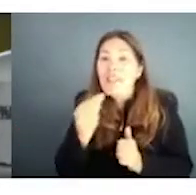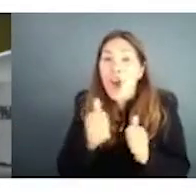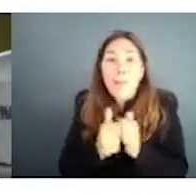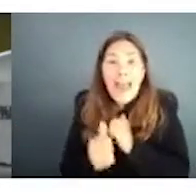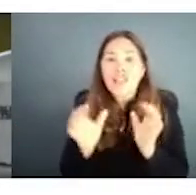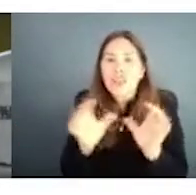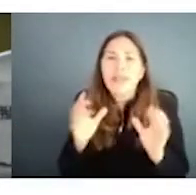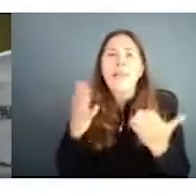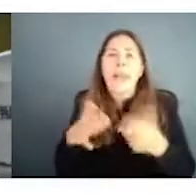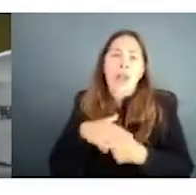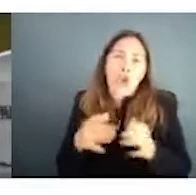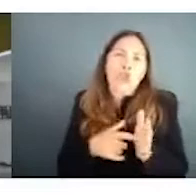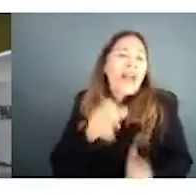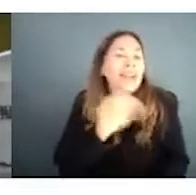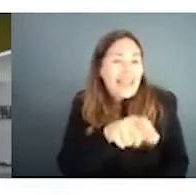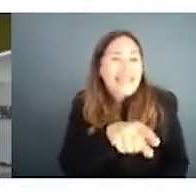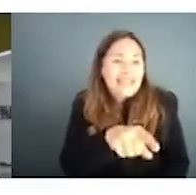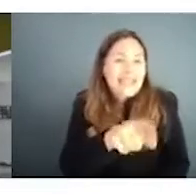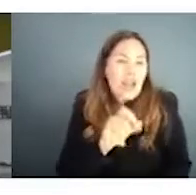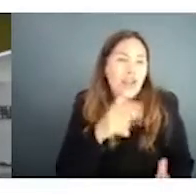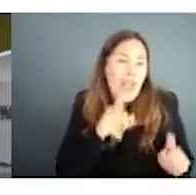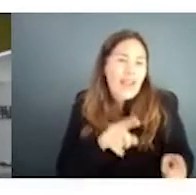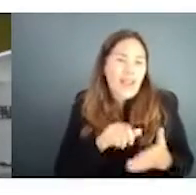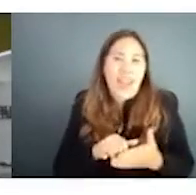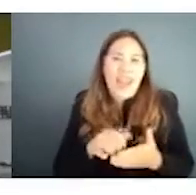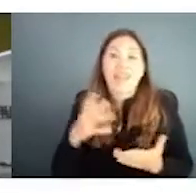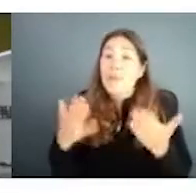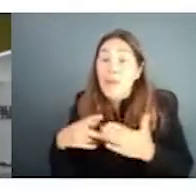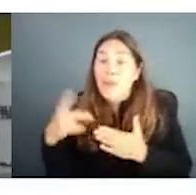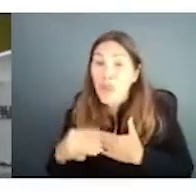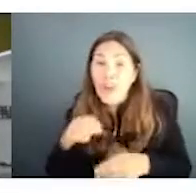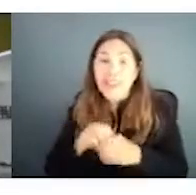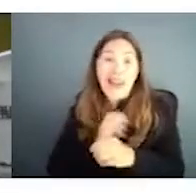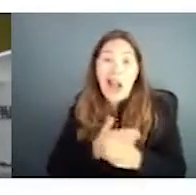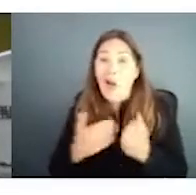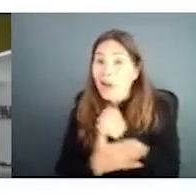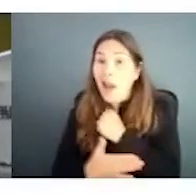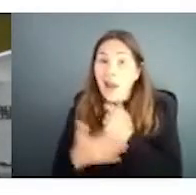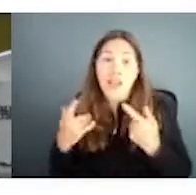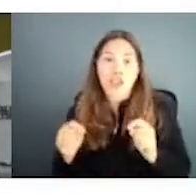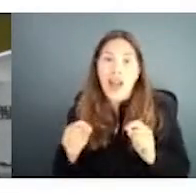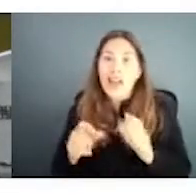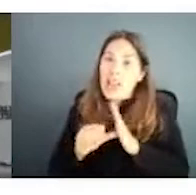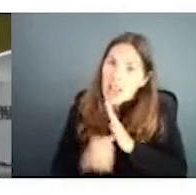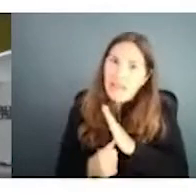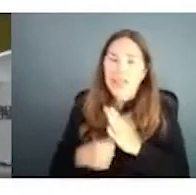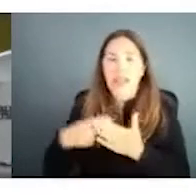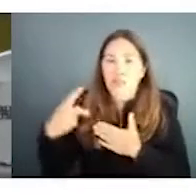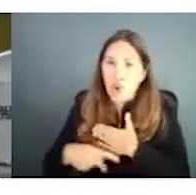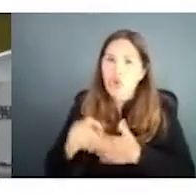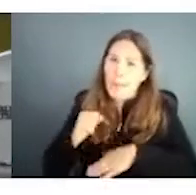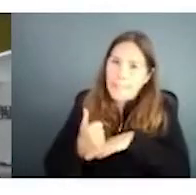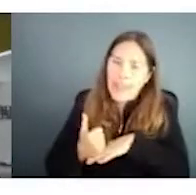a local requirement, yes. It could be a project. In our county, they've tried to stress to make it project-based. It